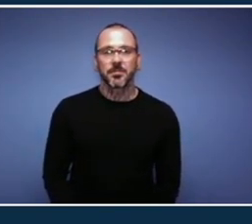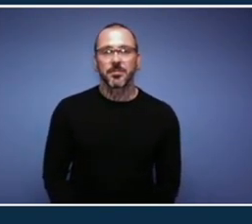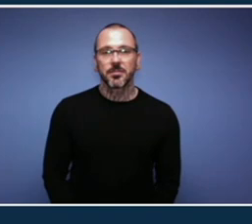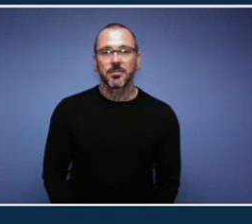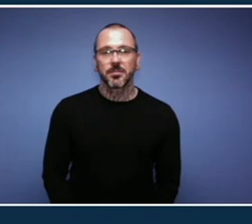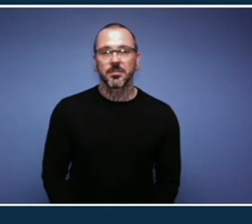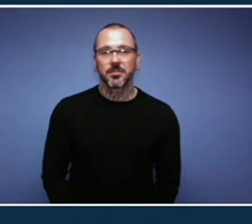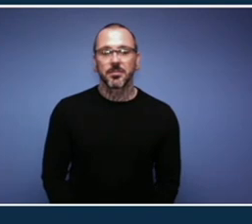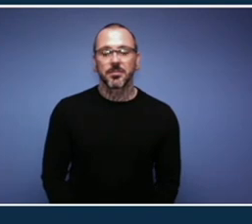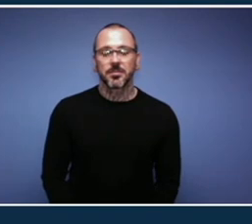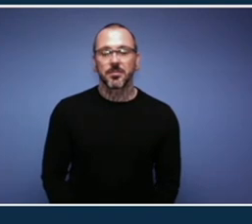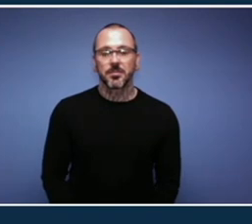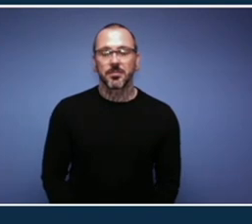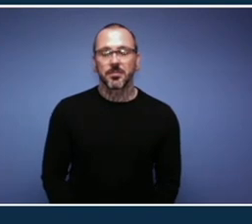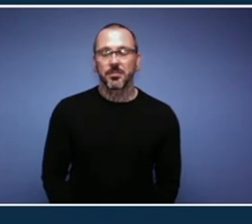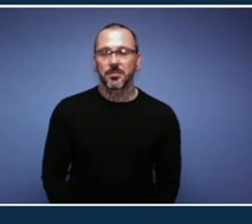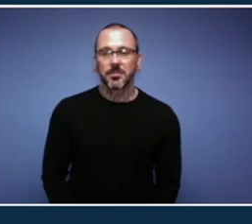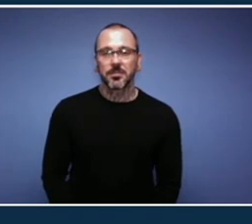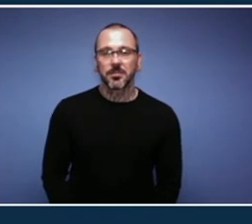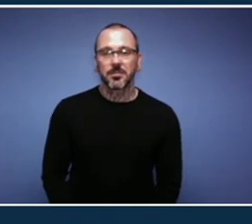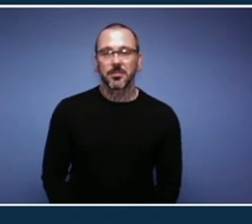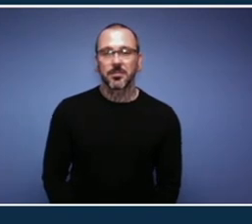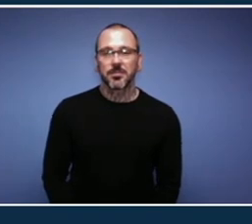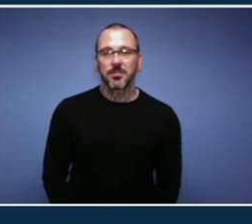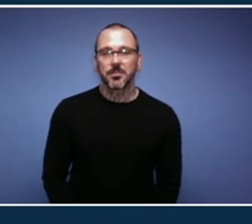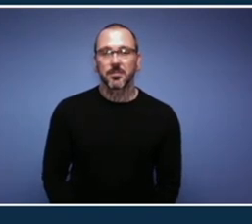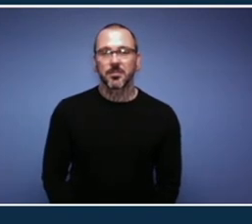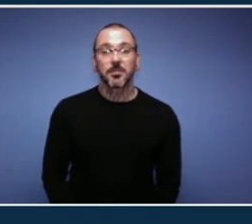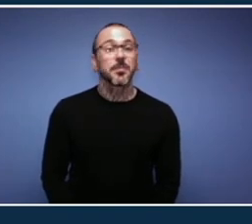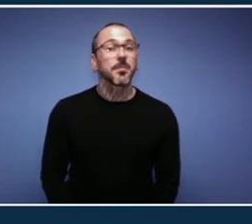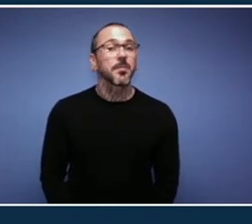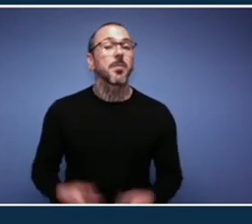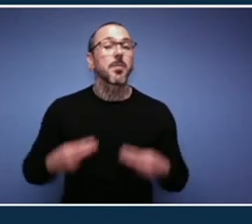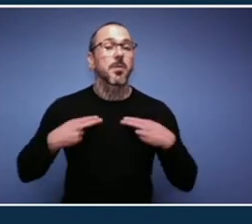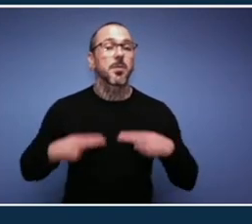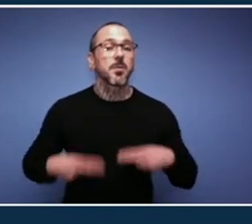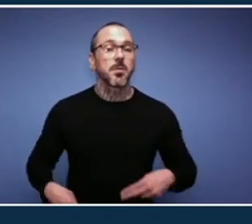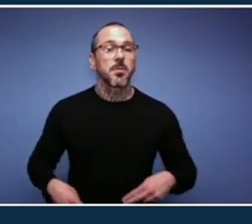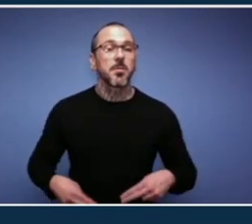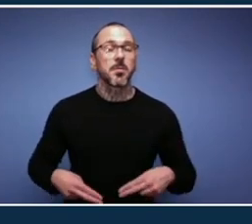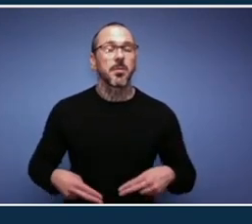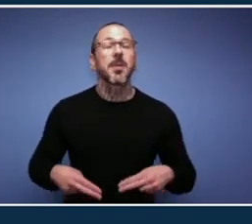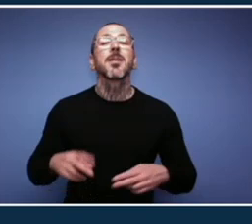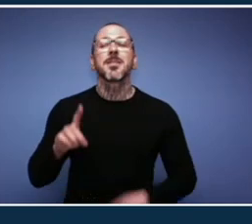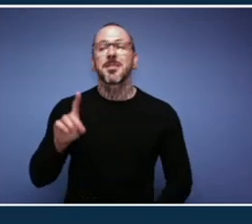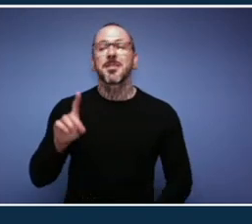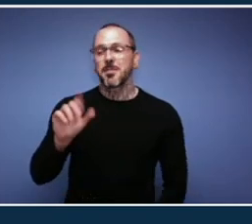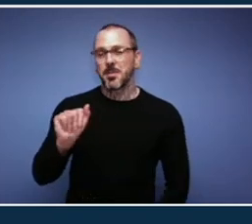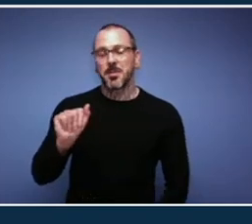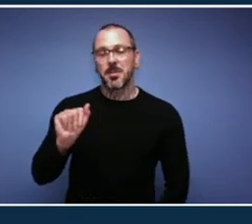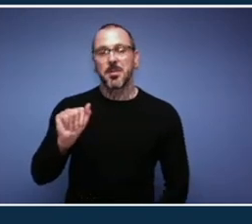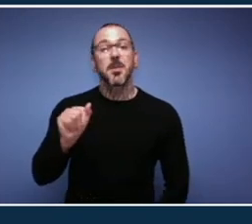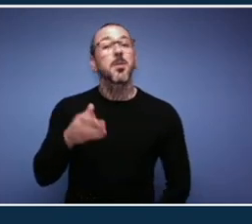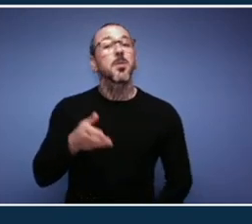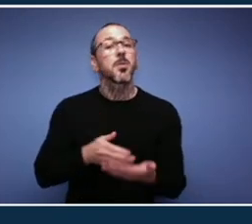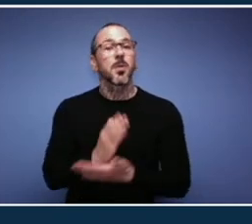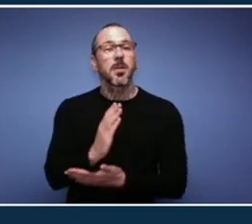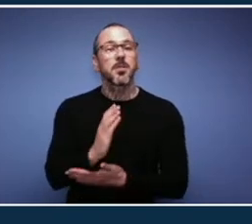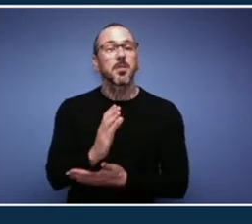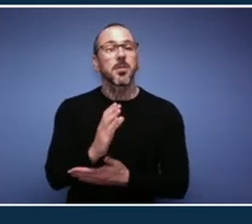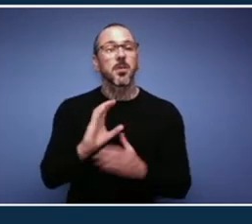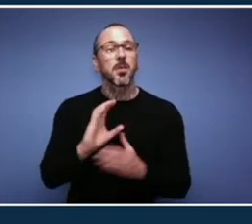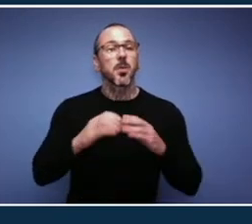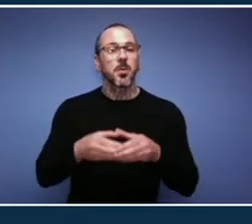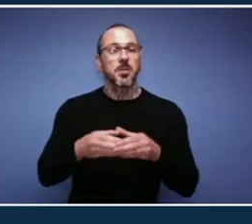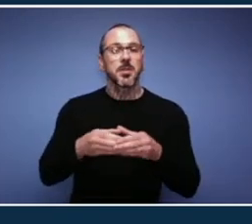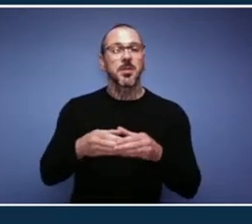been involved with the Human Rights Coalition or Disability Rights Coalition in Nova Scotia for, is it 5 years now,